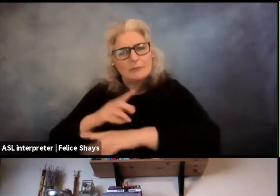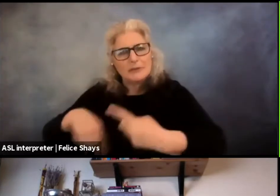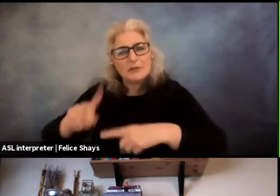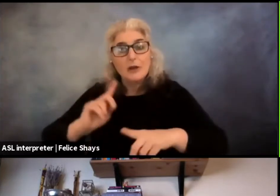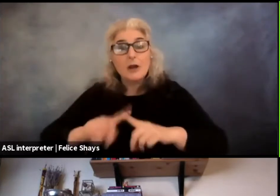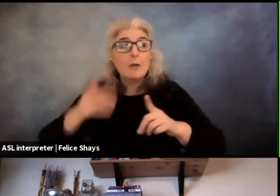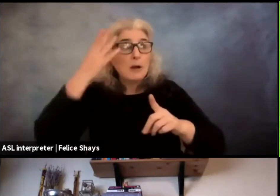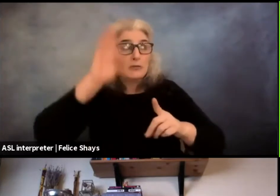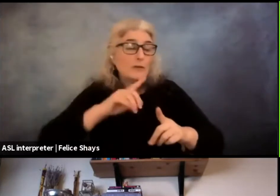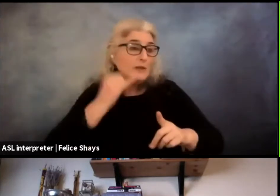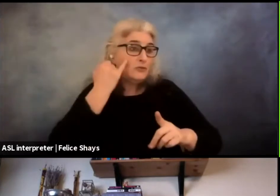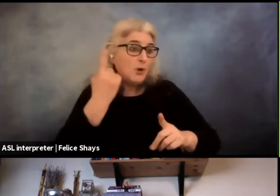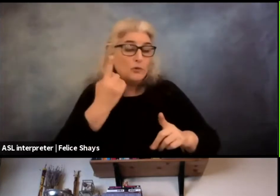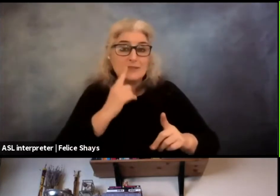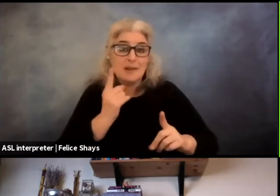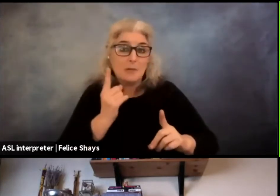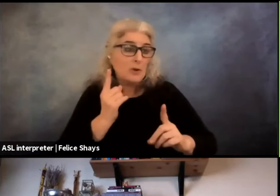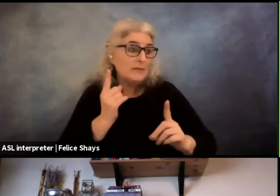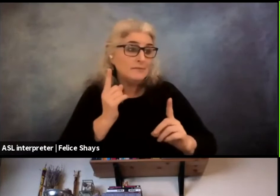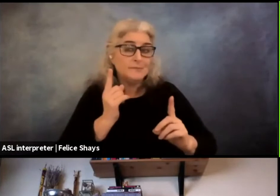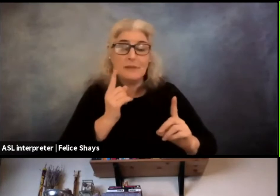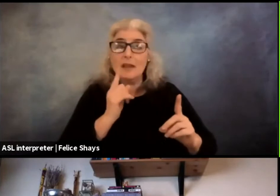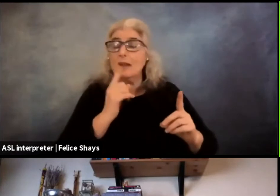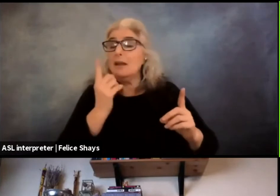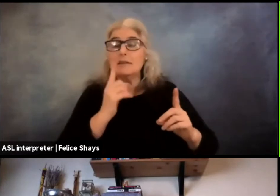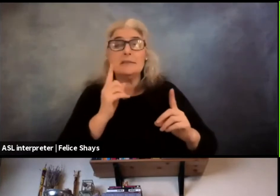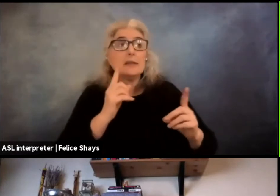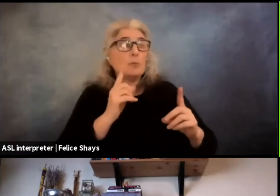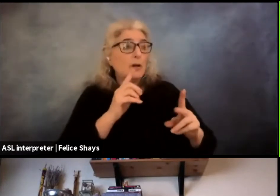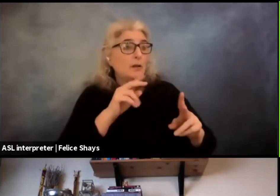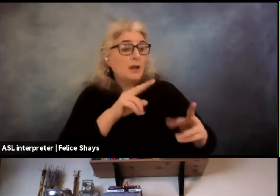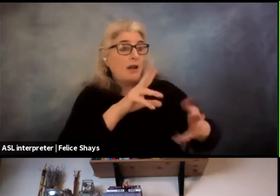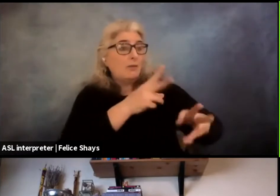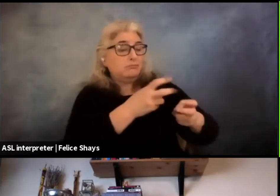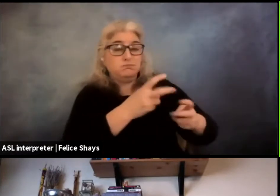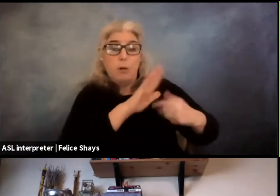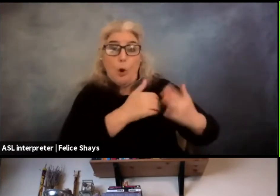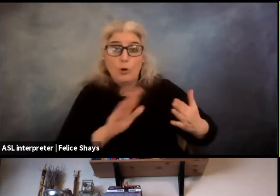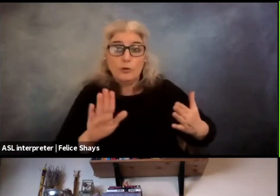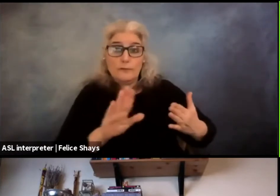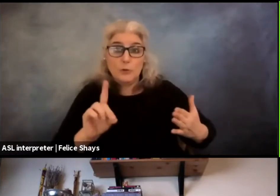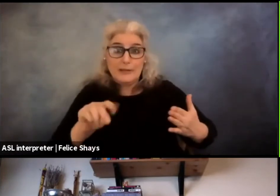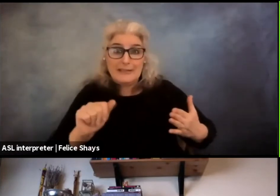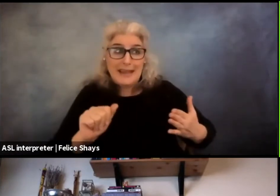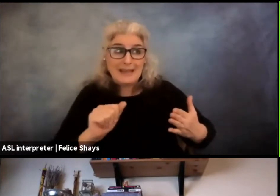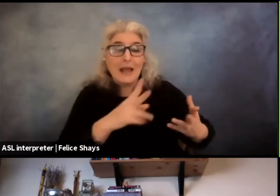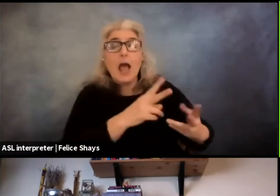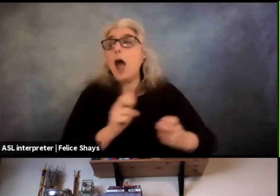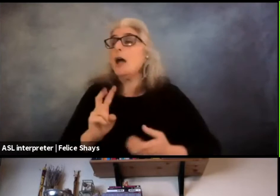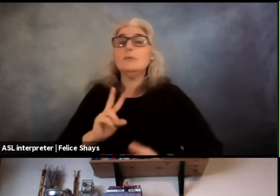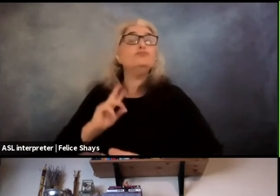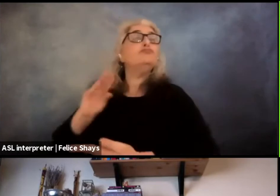tracker or copy your data, put it somewhere else, like, you know, most often than not, you don't know. There's no way to know